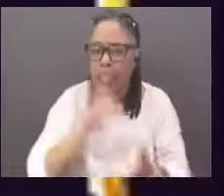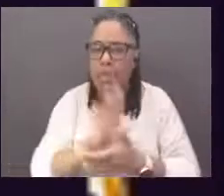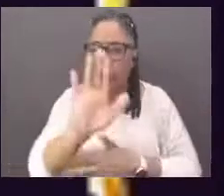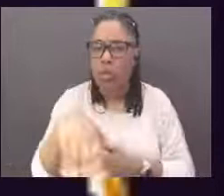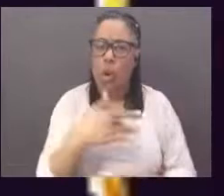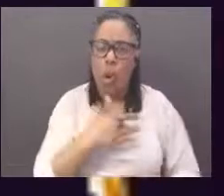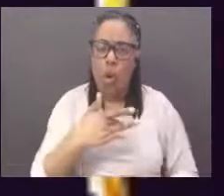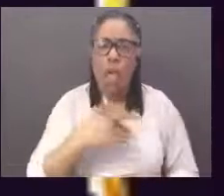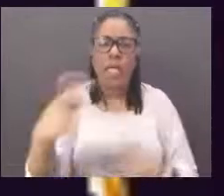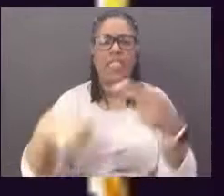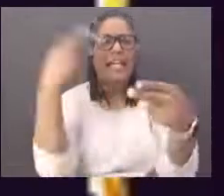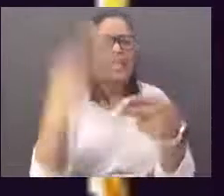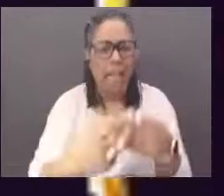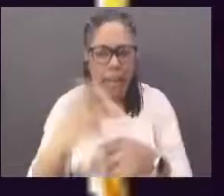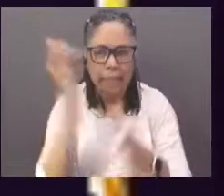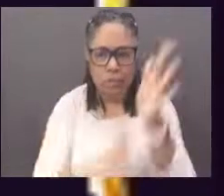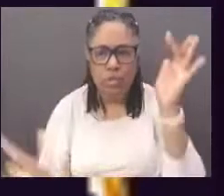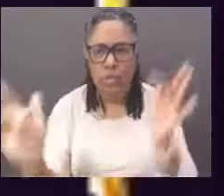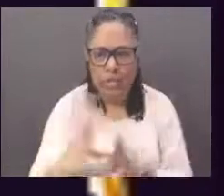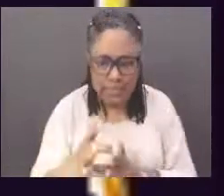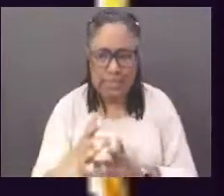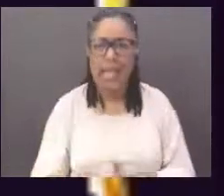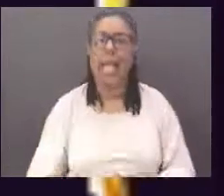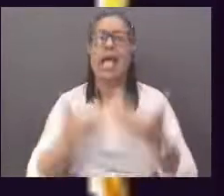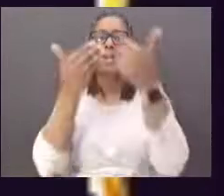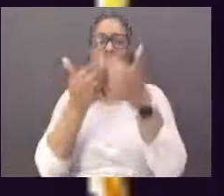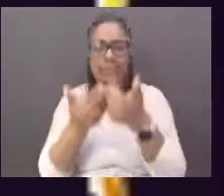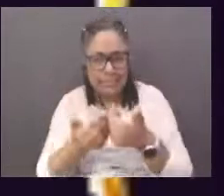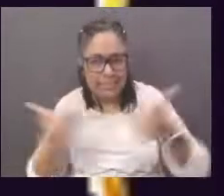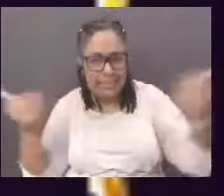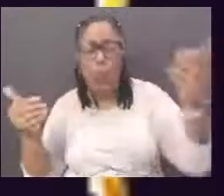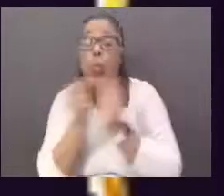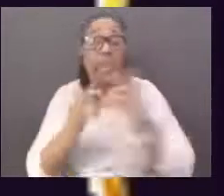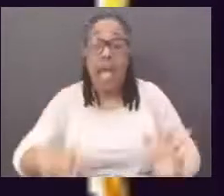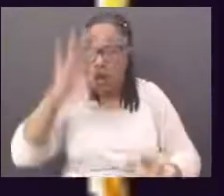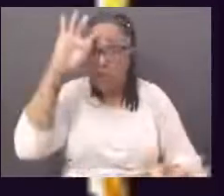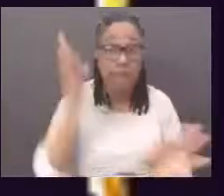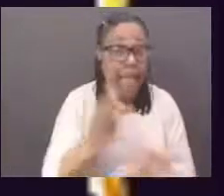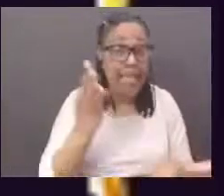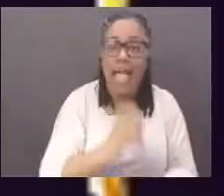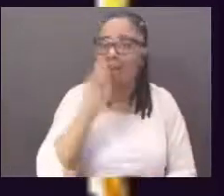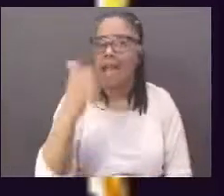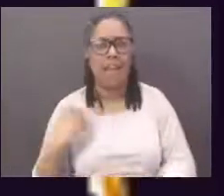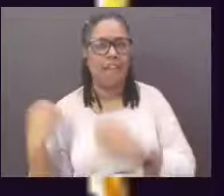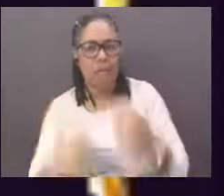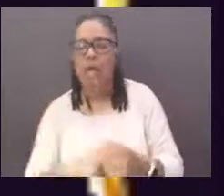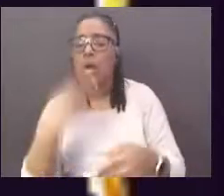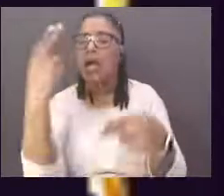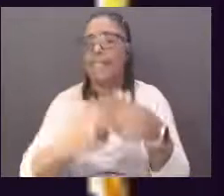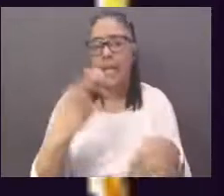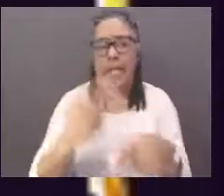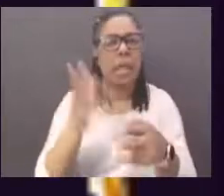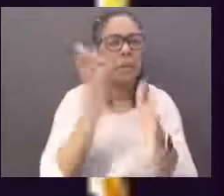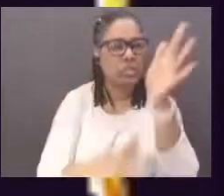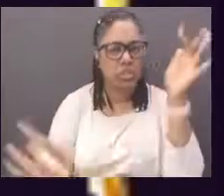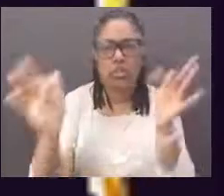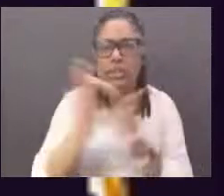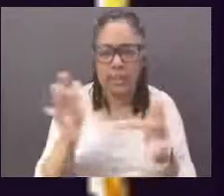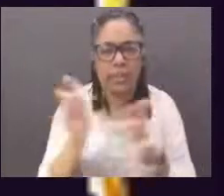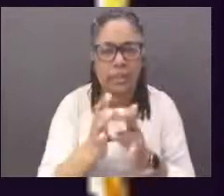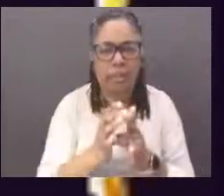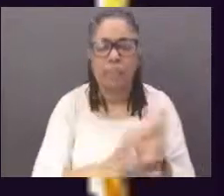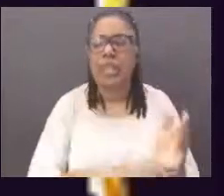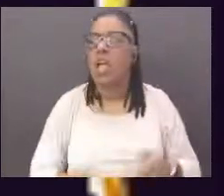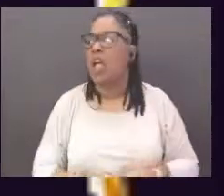The name of Jesus separated from faith has no power. The name of Jesus motivated by